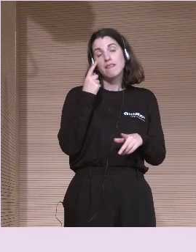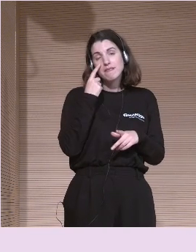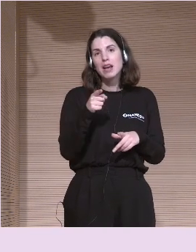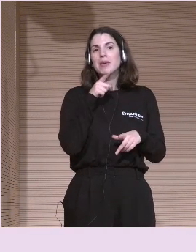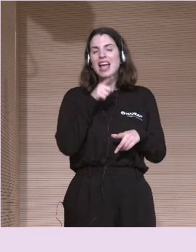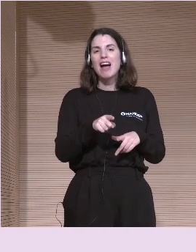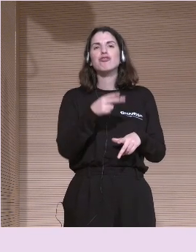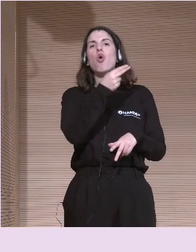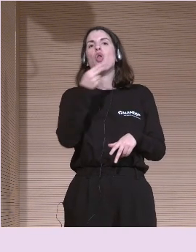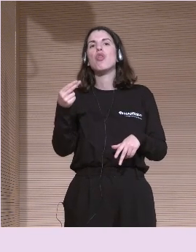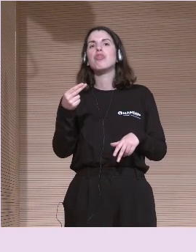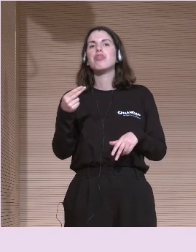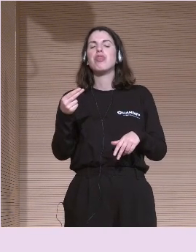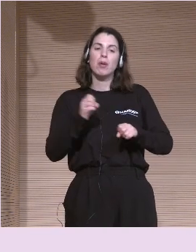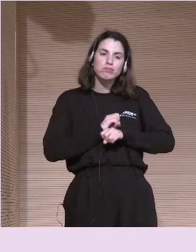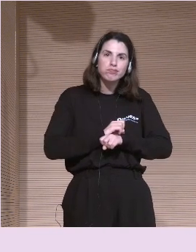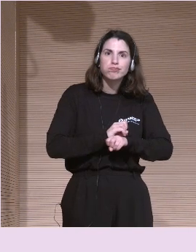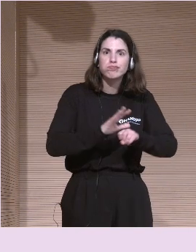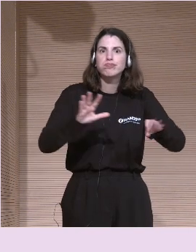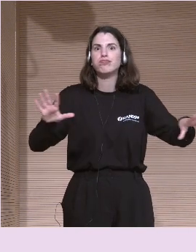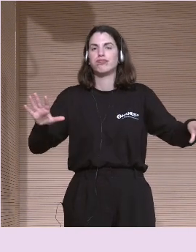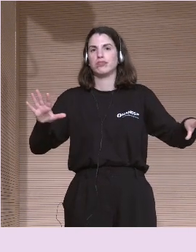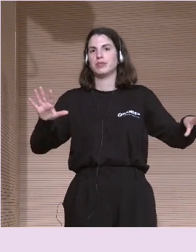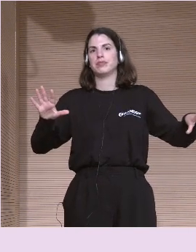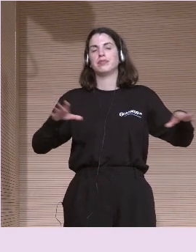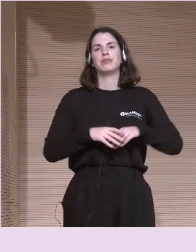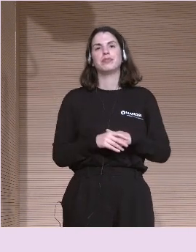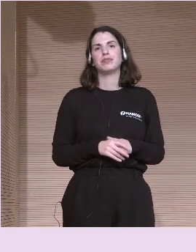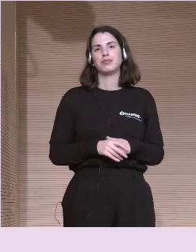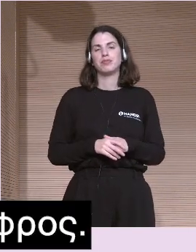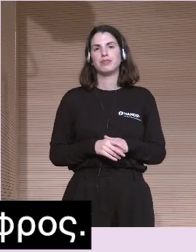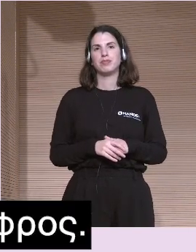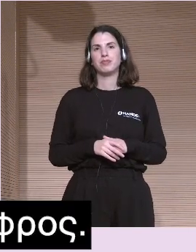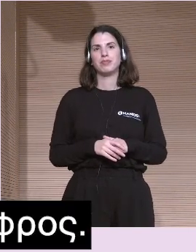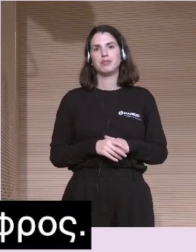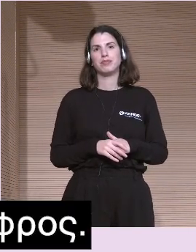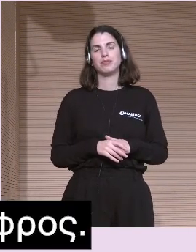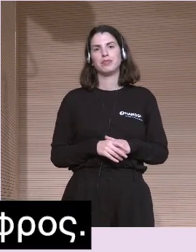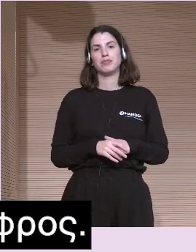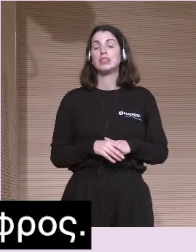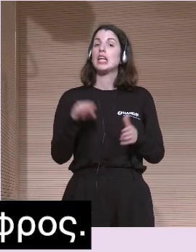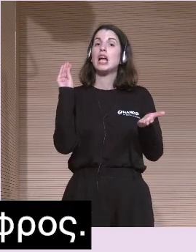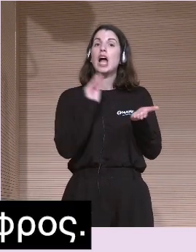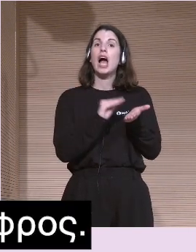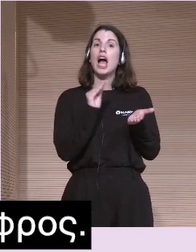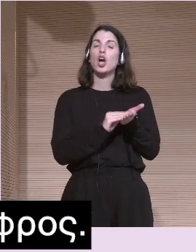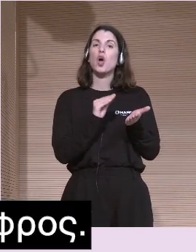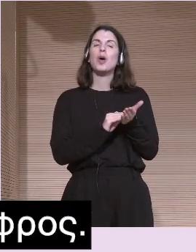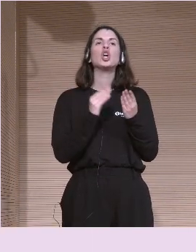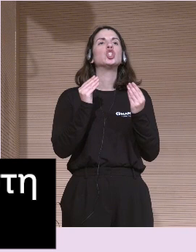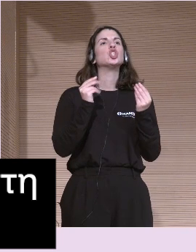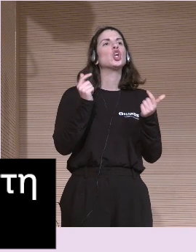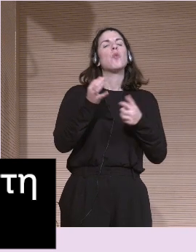So we deal with topics which are often contested and difficult and all of those kind of things, but our tone of voice, I think, is often really quite